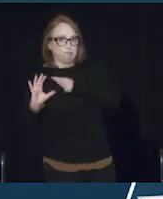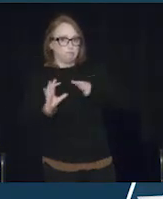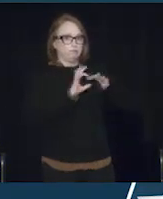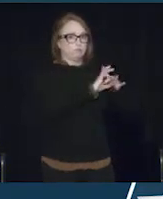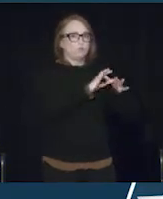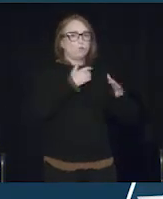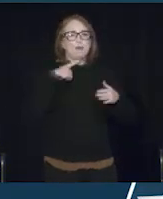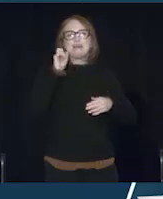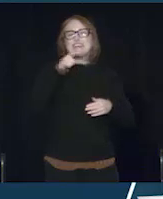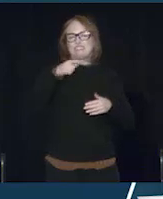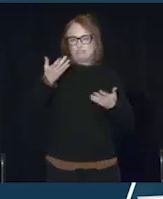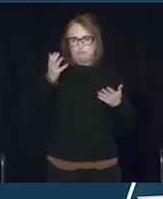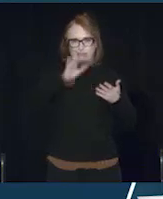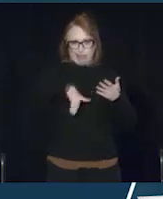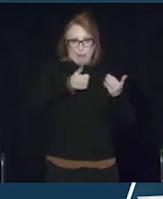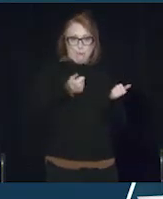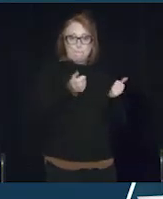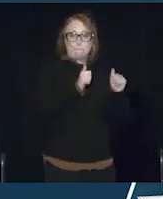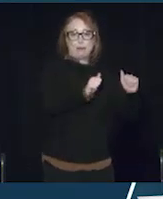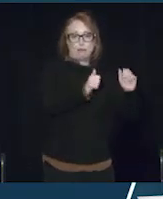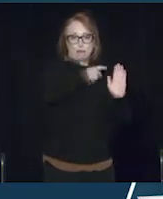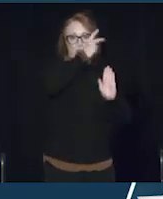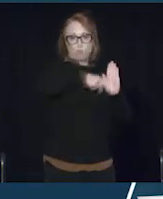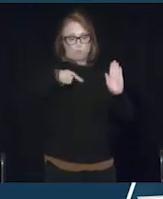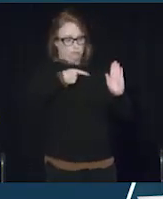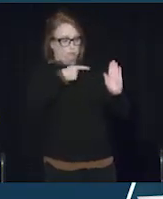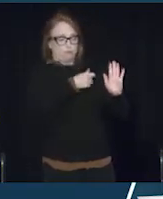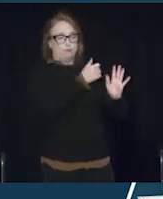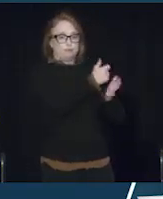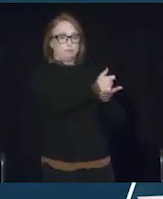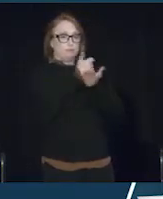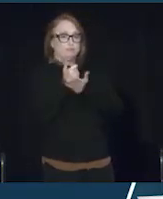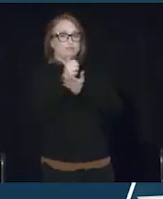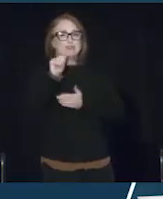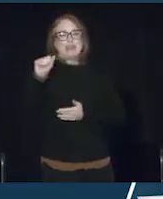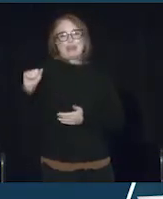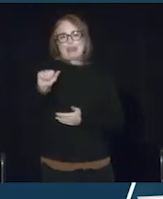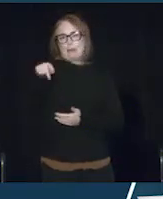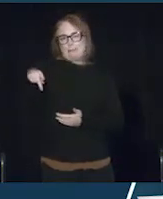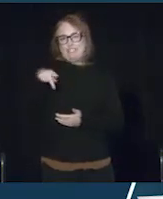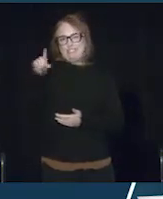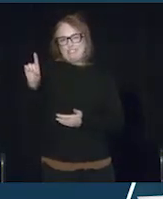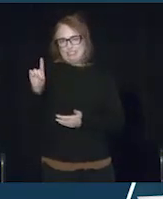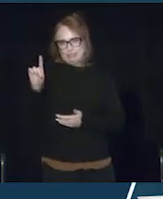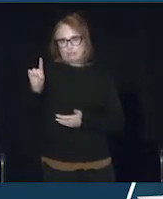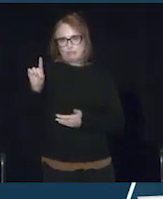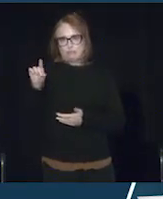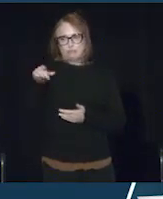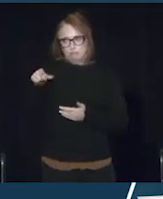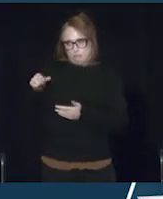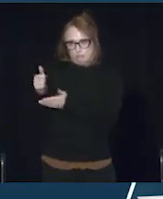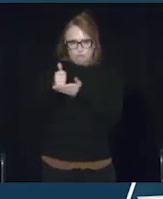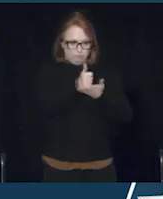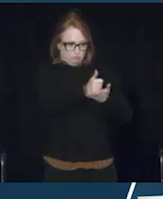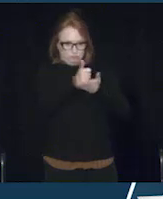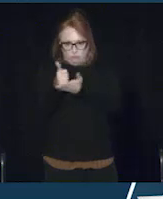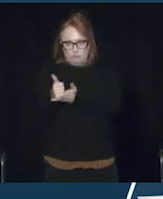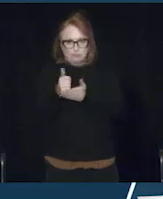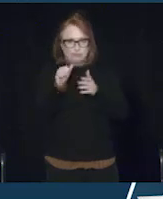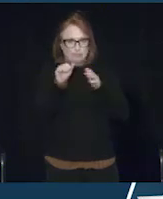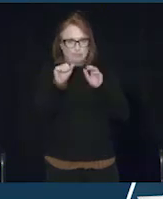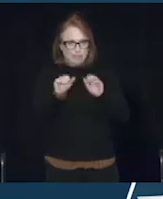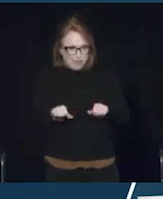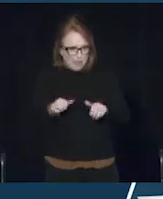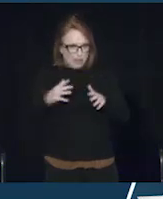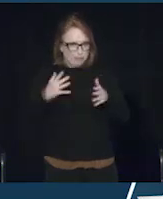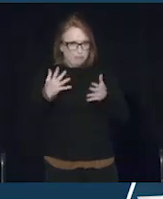pilot helps support the APD and vice versa, so that you can actually attain